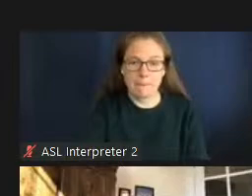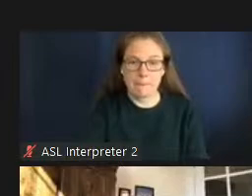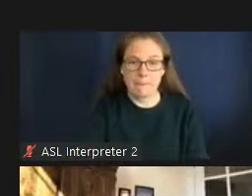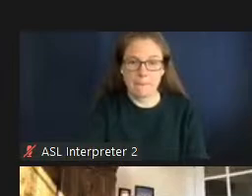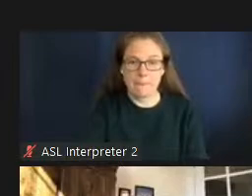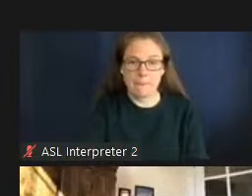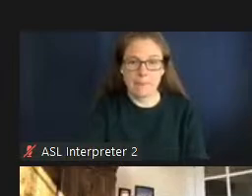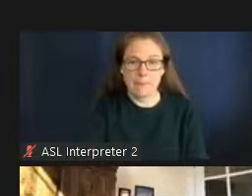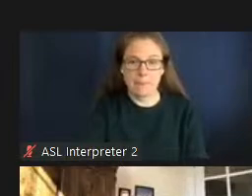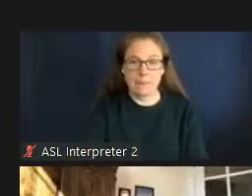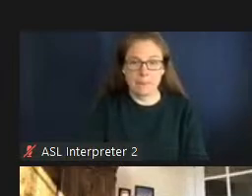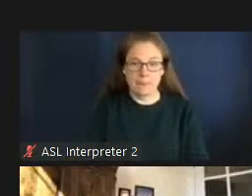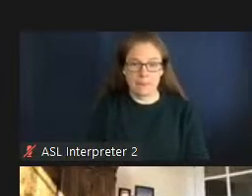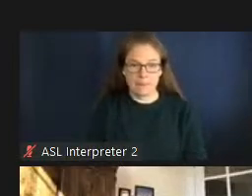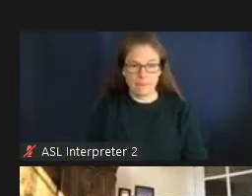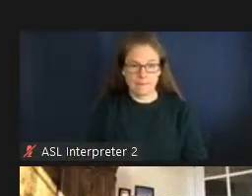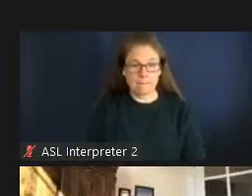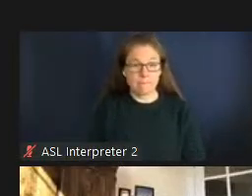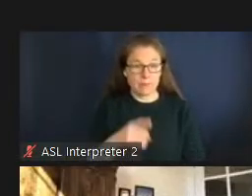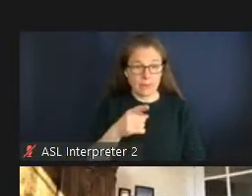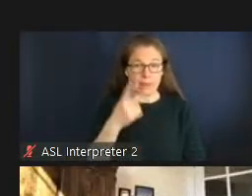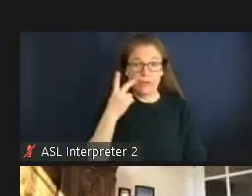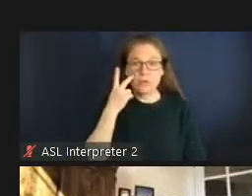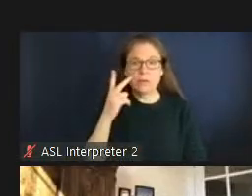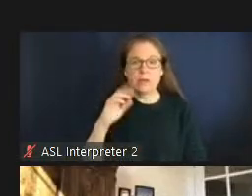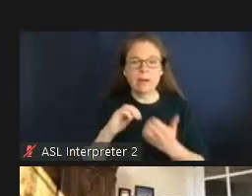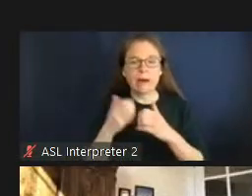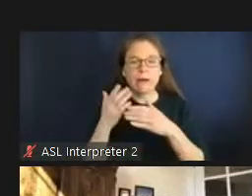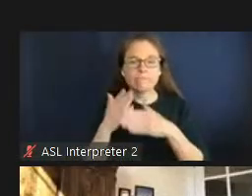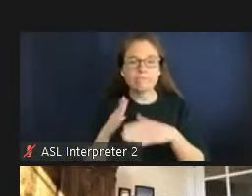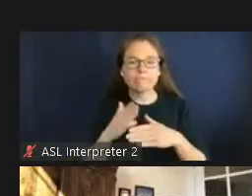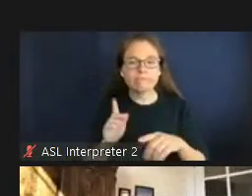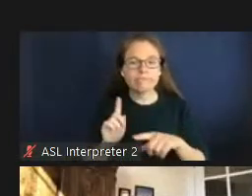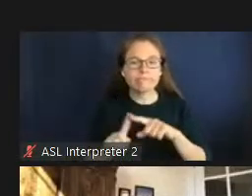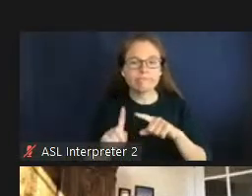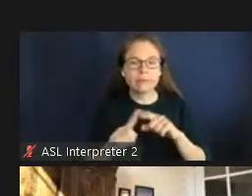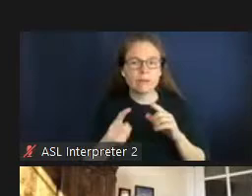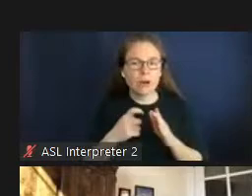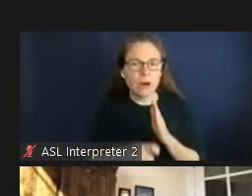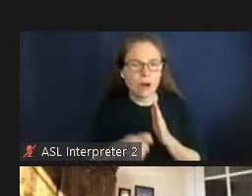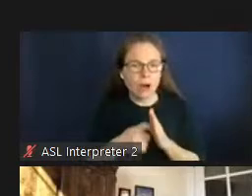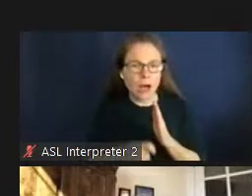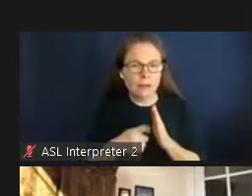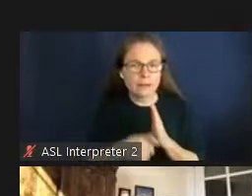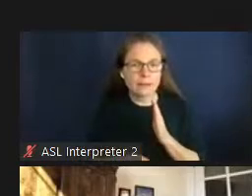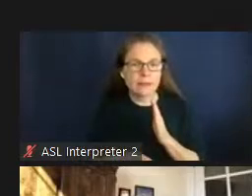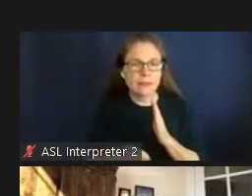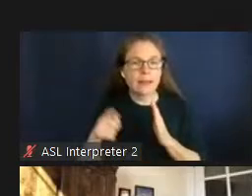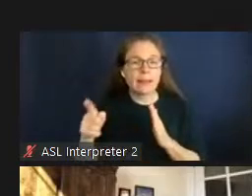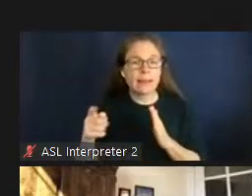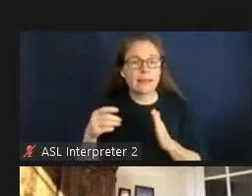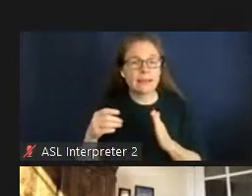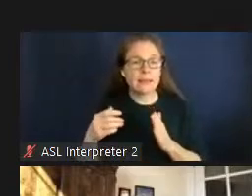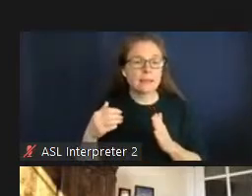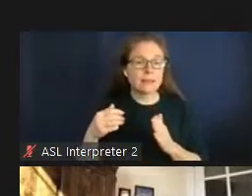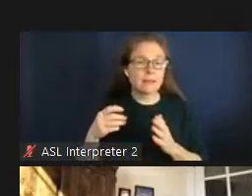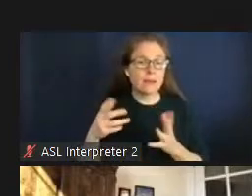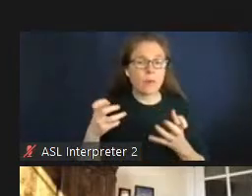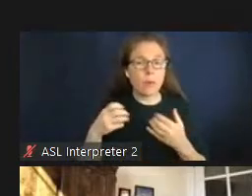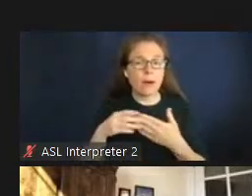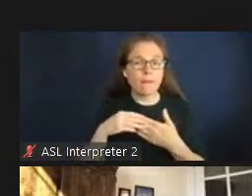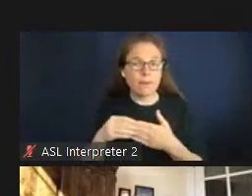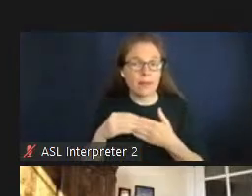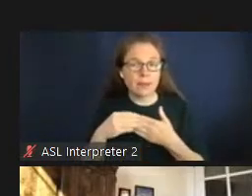This slide outlines a breakdown of the project costs. Full project funding is budgeted to allow for flexibility as we